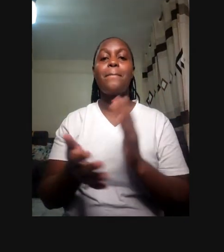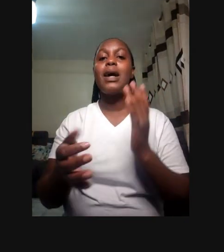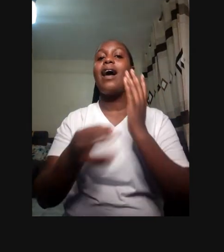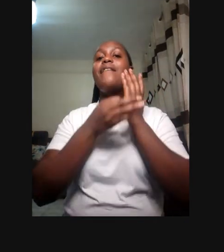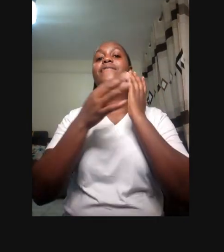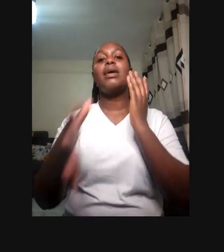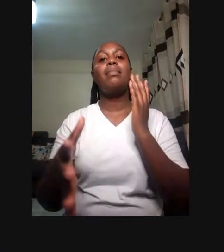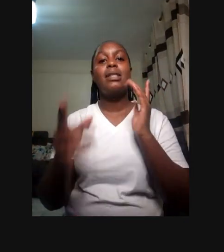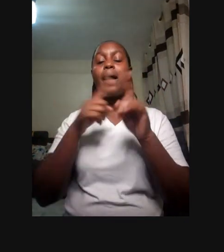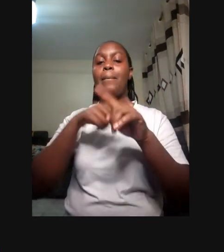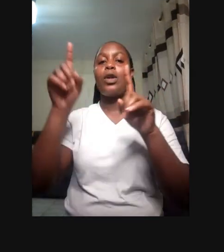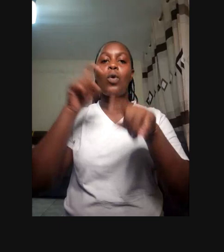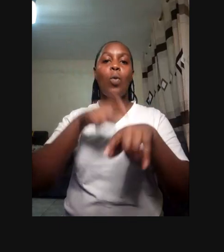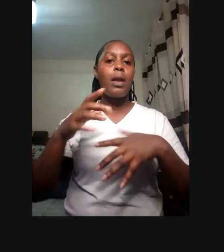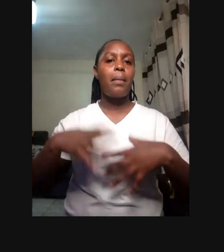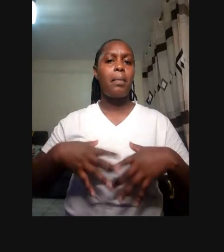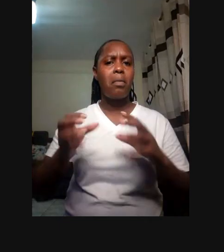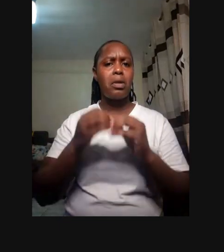you physically, they'll be like,